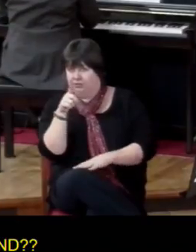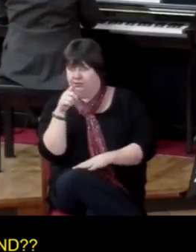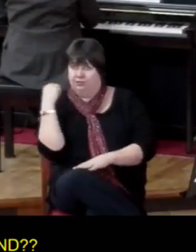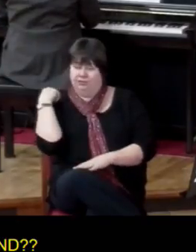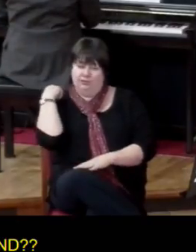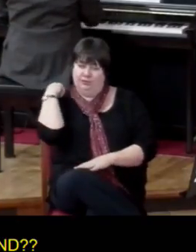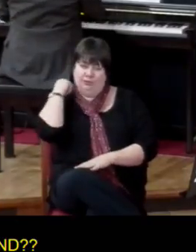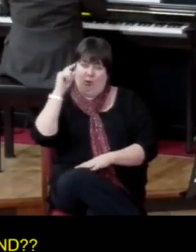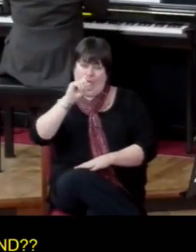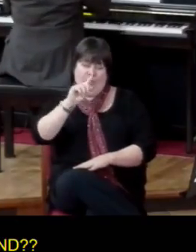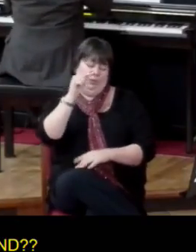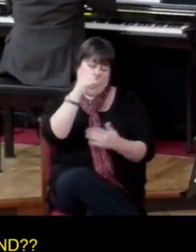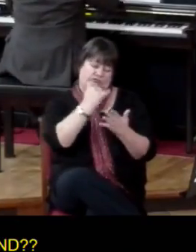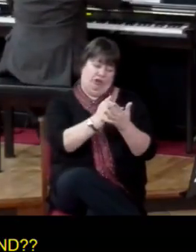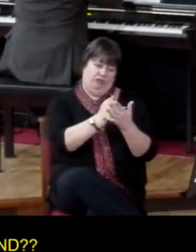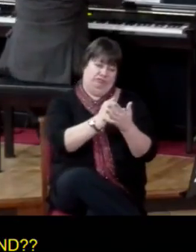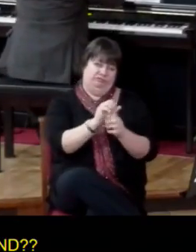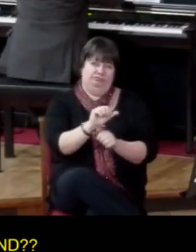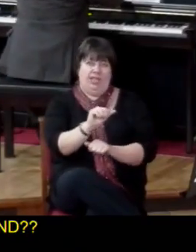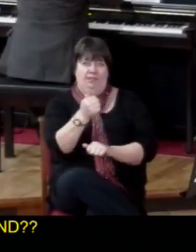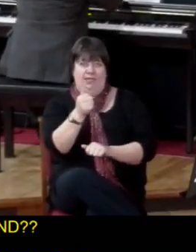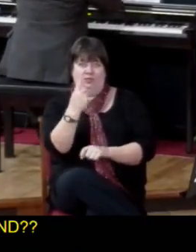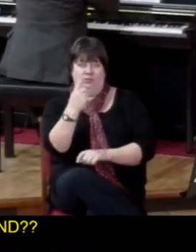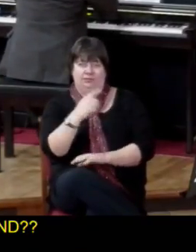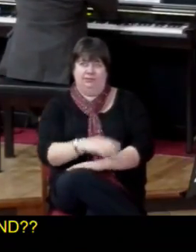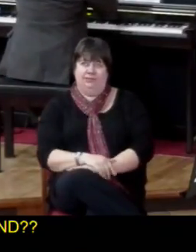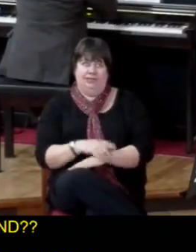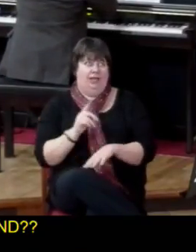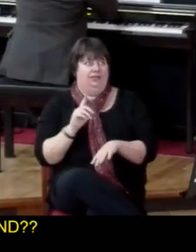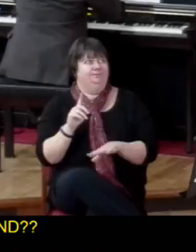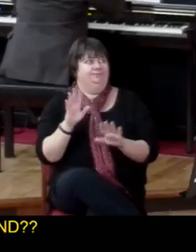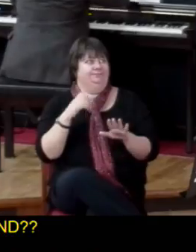sorry. Because this is not responding. My time's up.